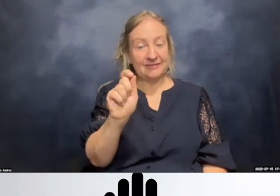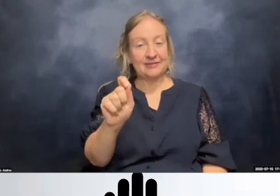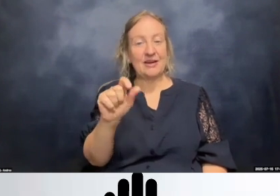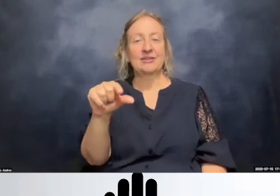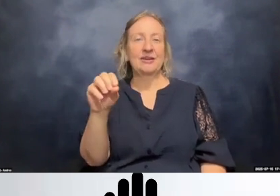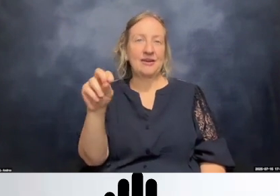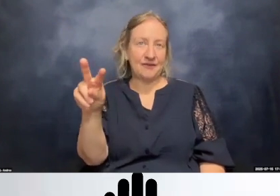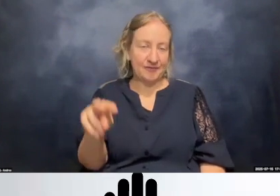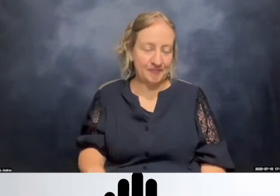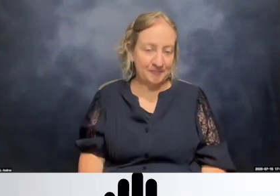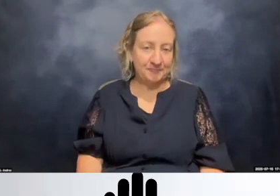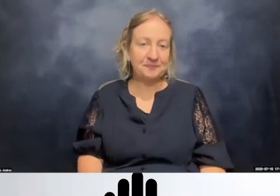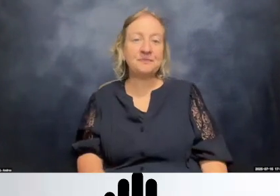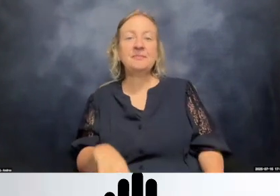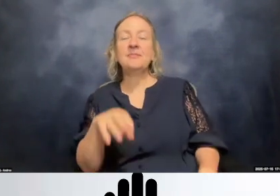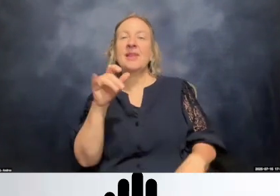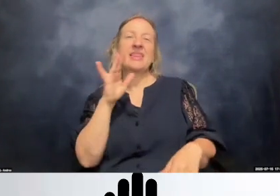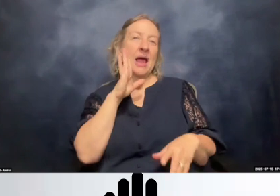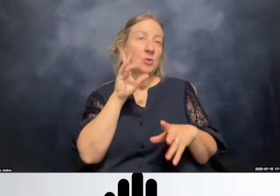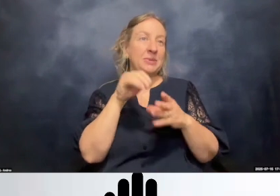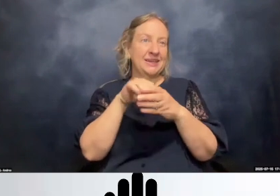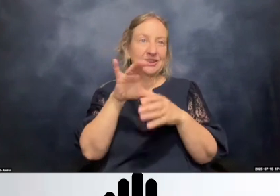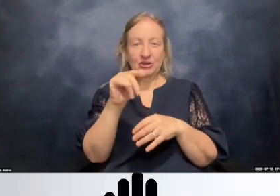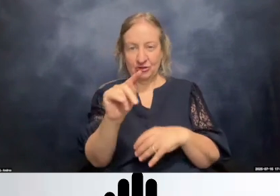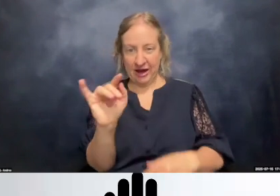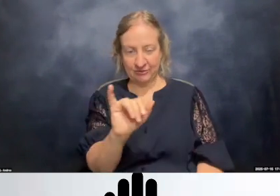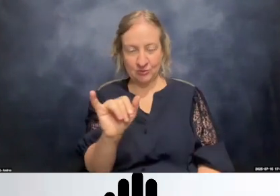Okay, so the floor is now open.